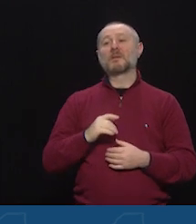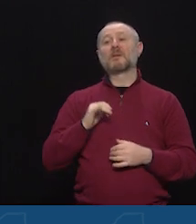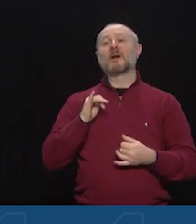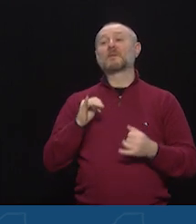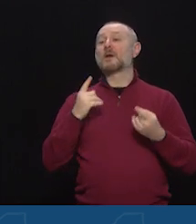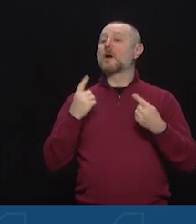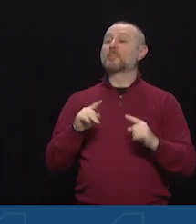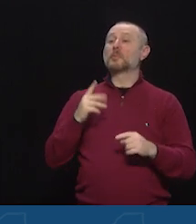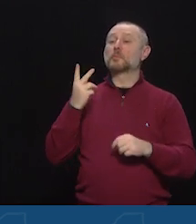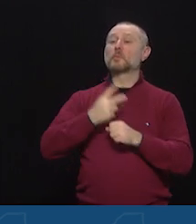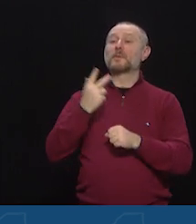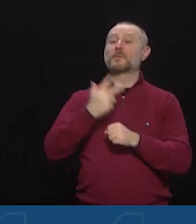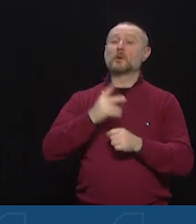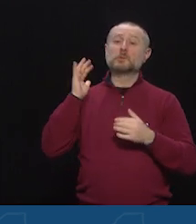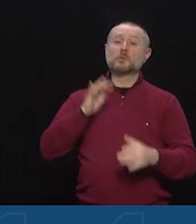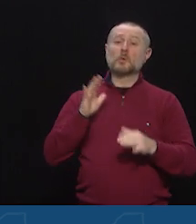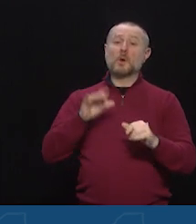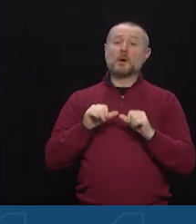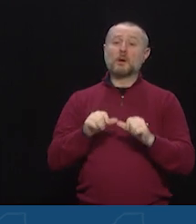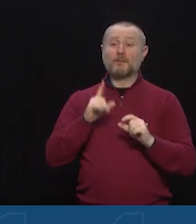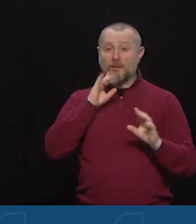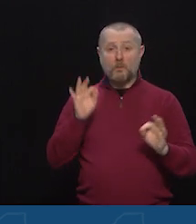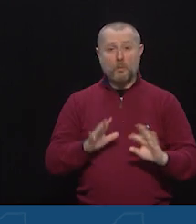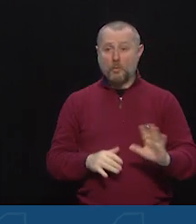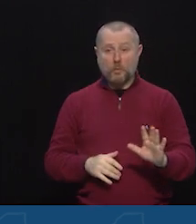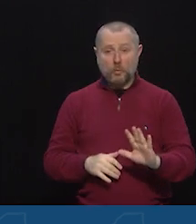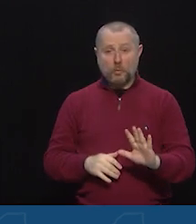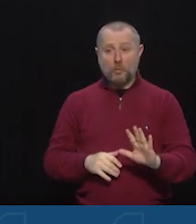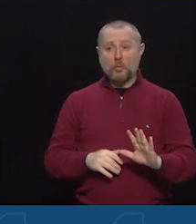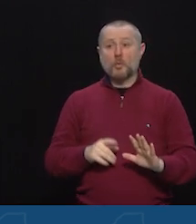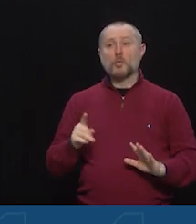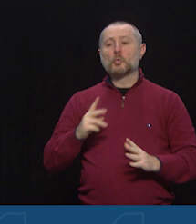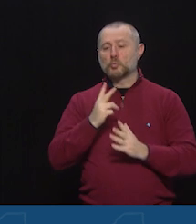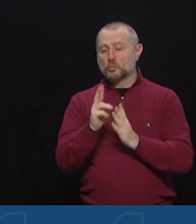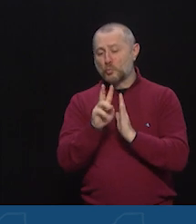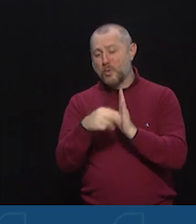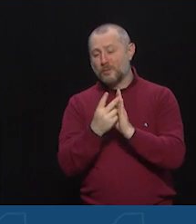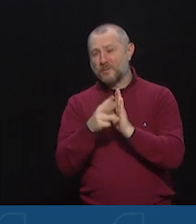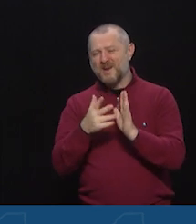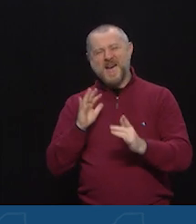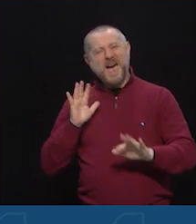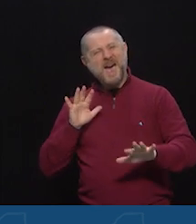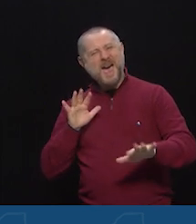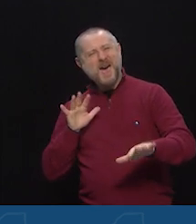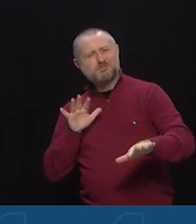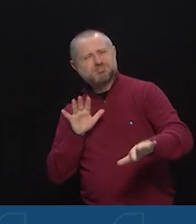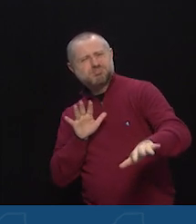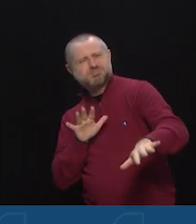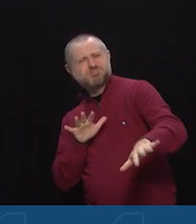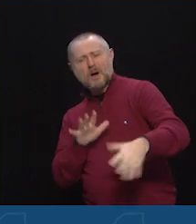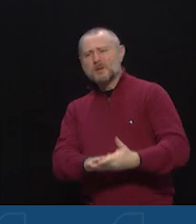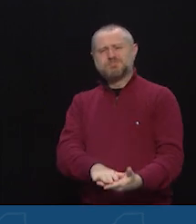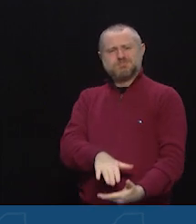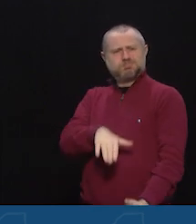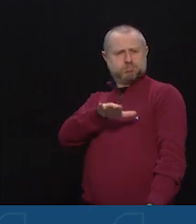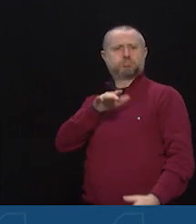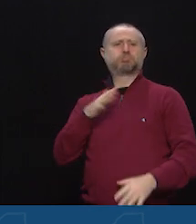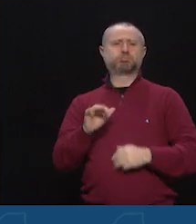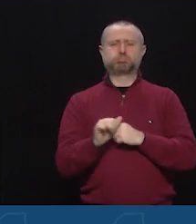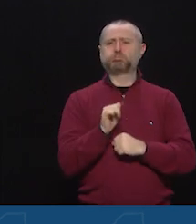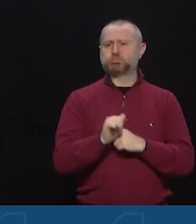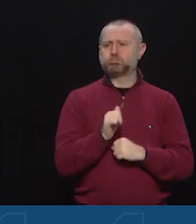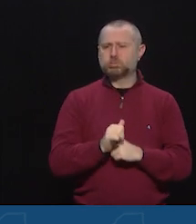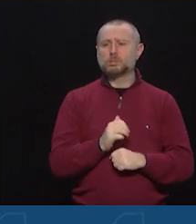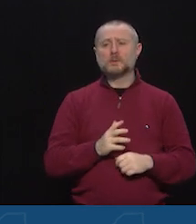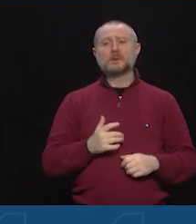That happens in a few hours, 1 to 2 to 3 inches an hour. That's when it becomes very treacherous. So we could end up with anywhere from 6 inches to